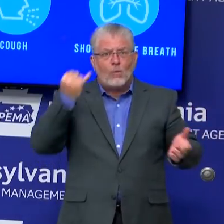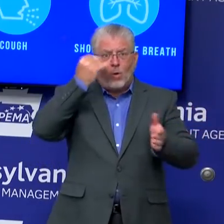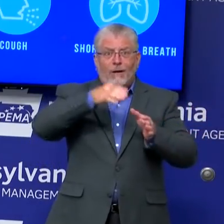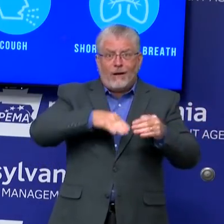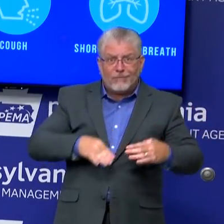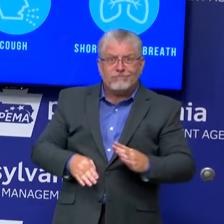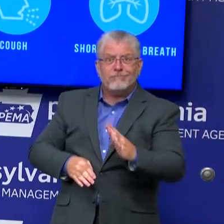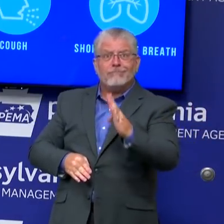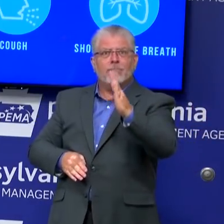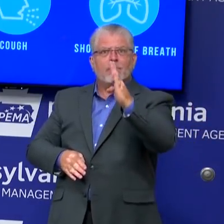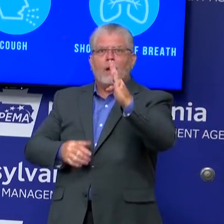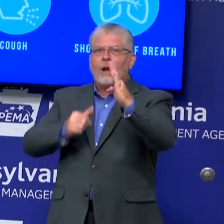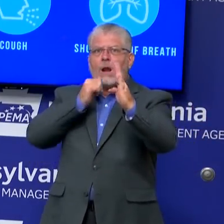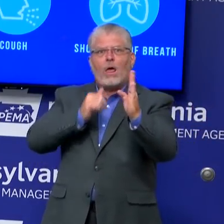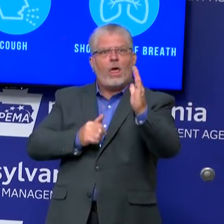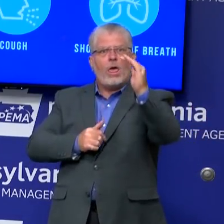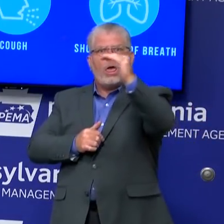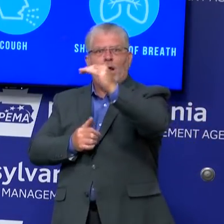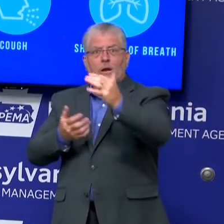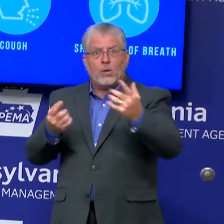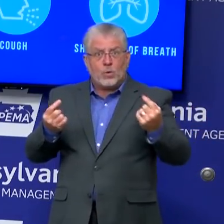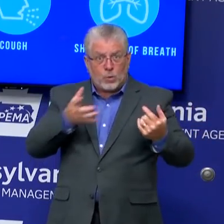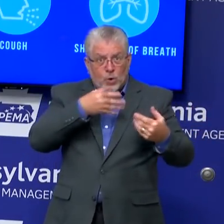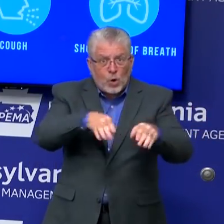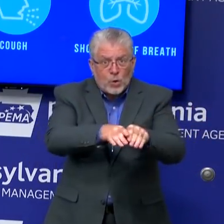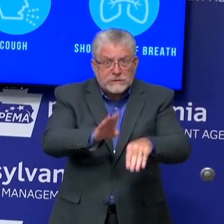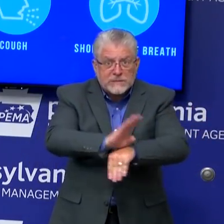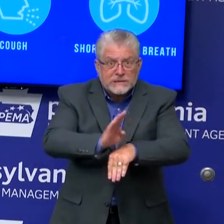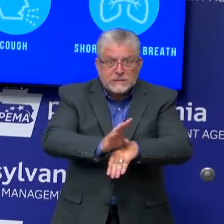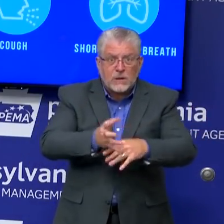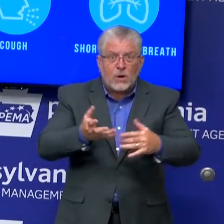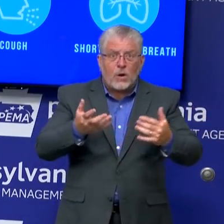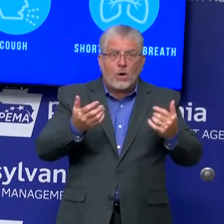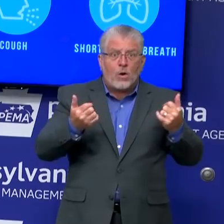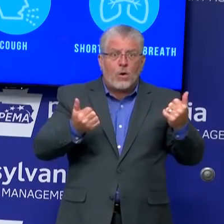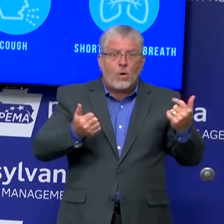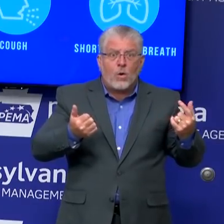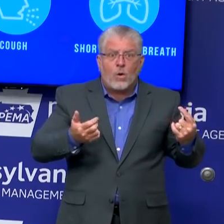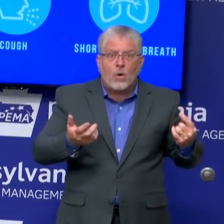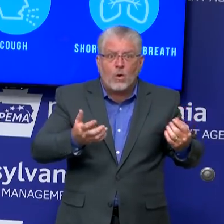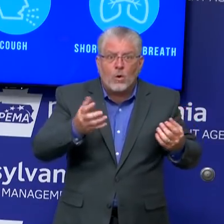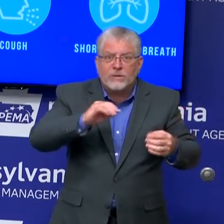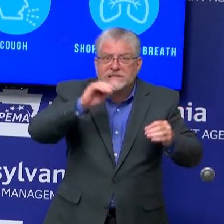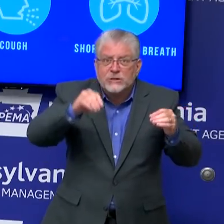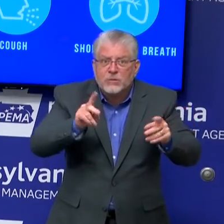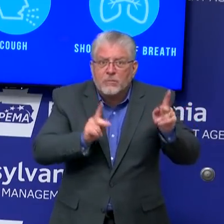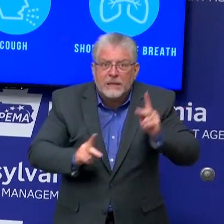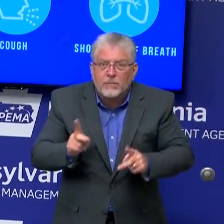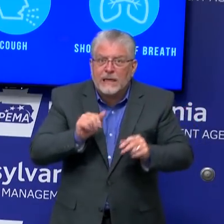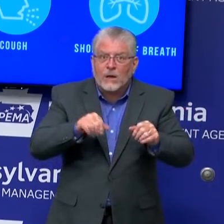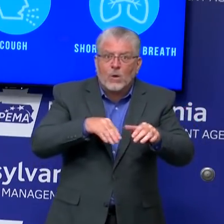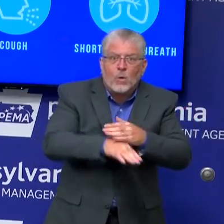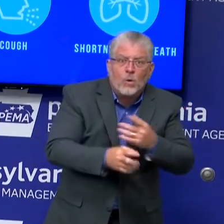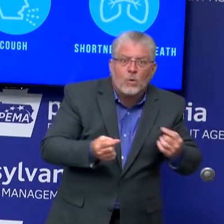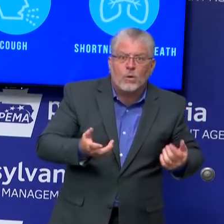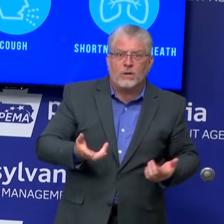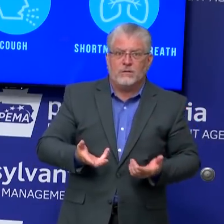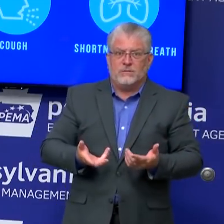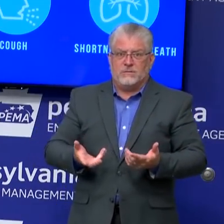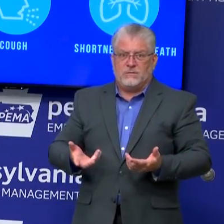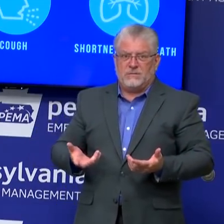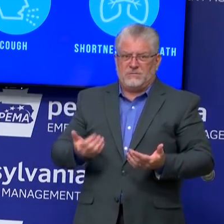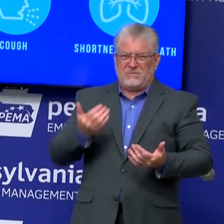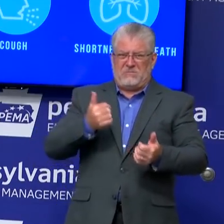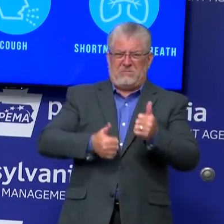see more businesses affected or an occupancy limit, brought down further? Because many of these restaurants will say we can't survive at